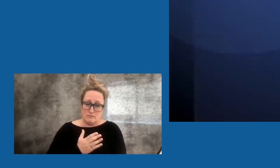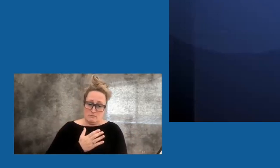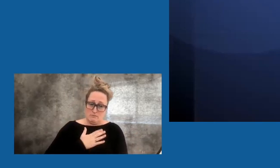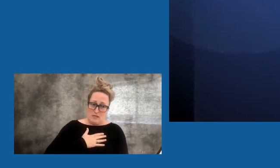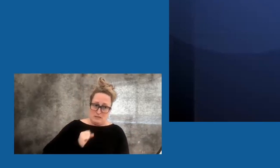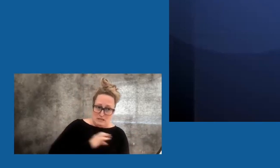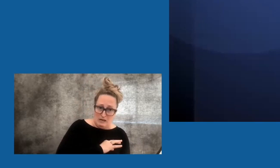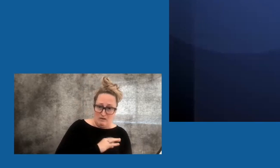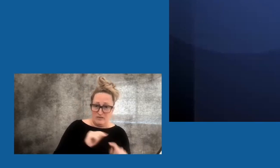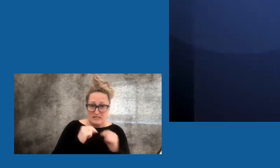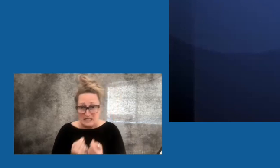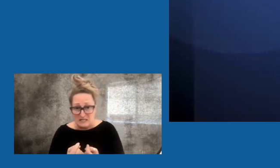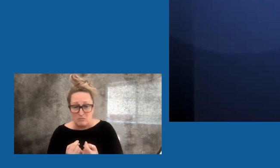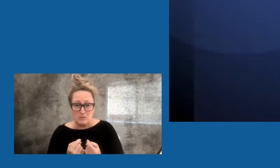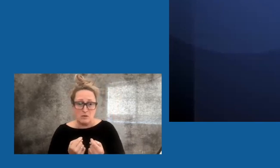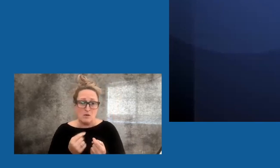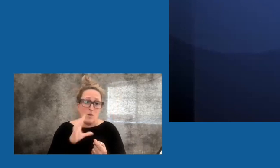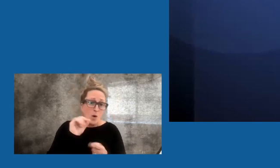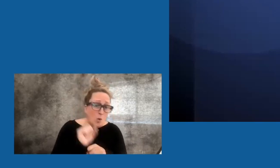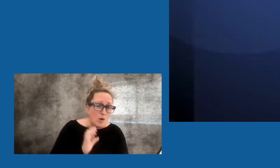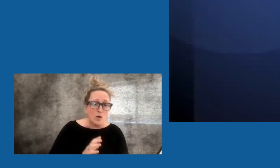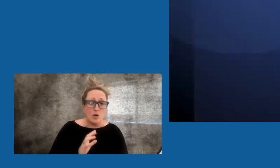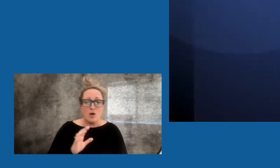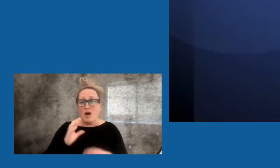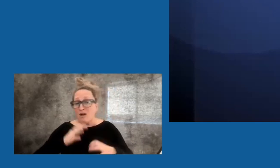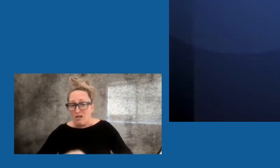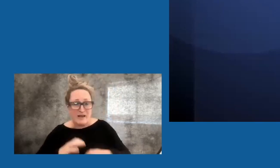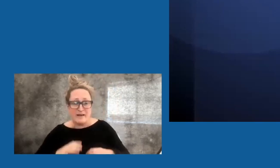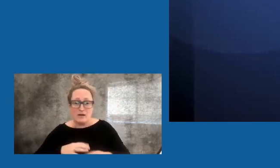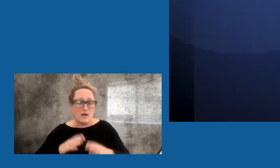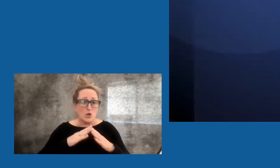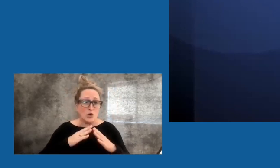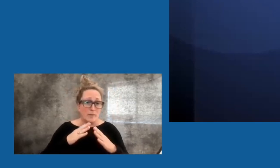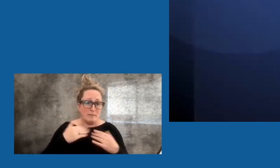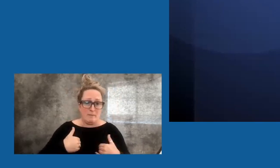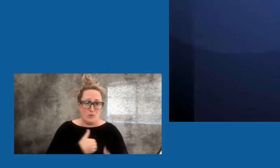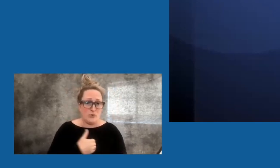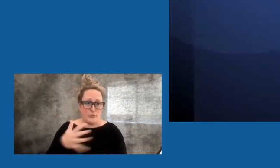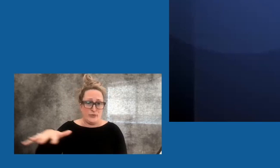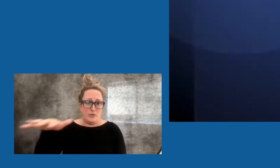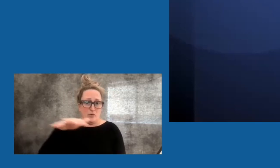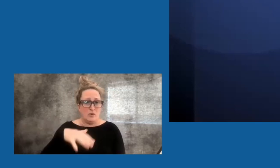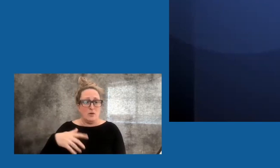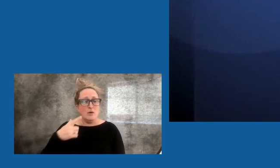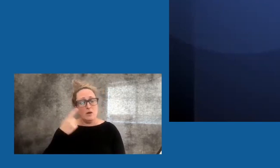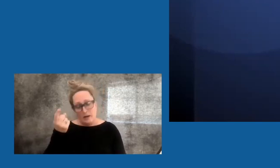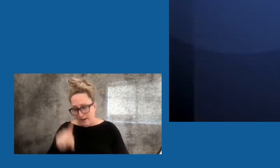staff? Will it be my team, a coworker, a client, a community member? And that bears out